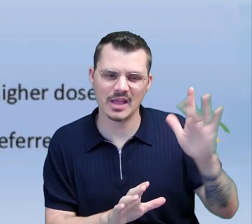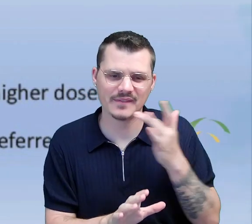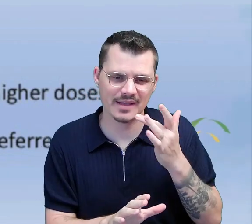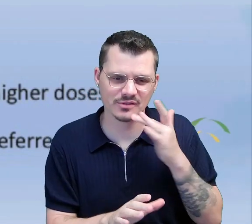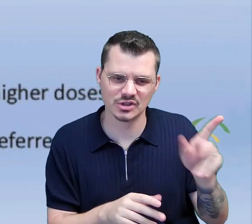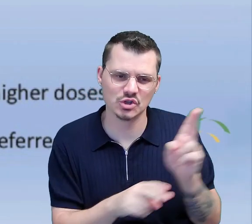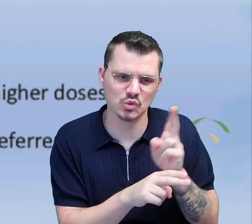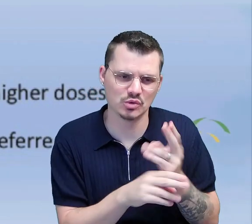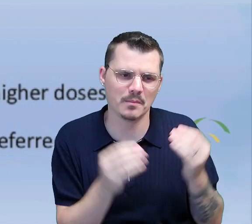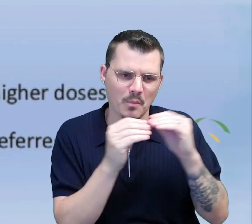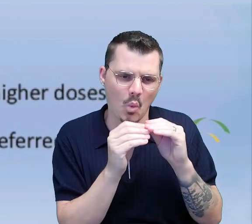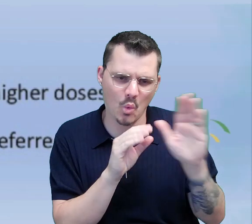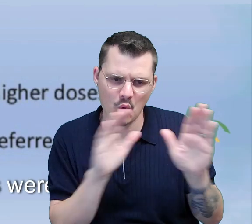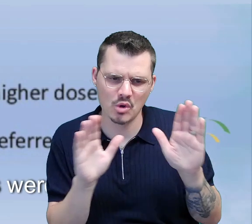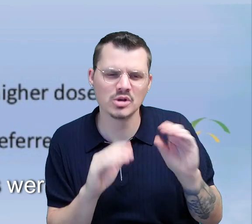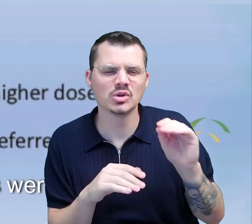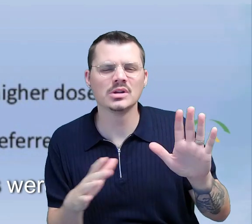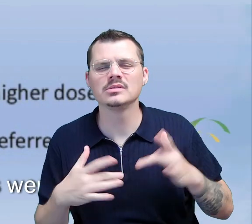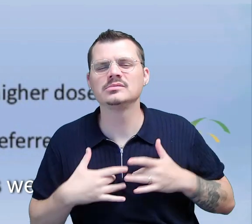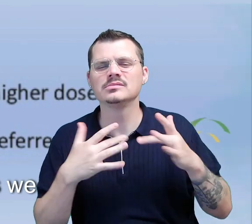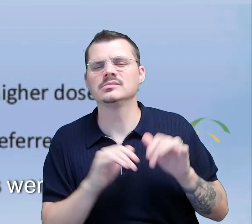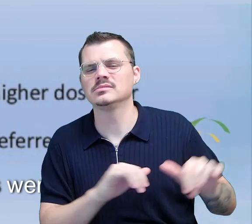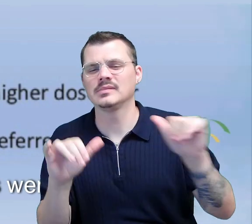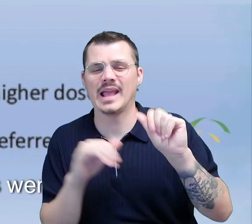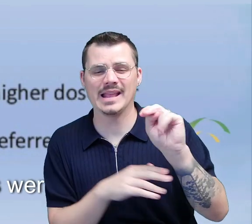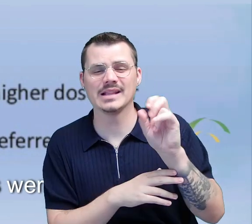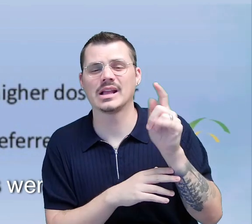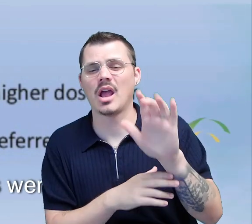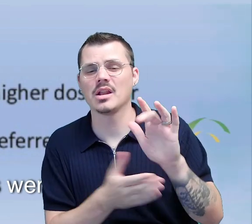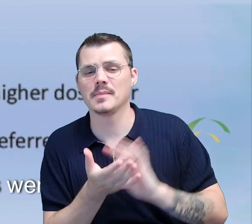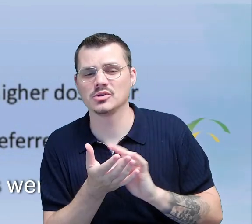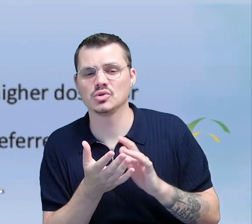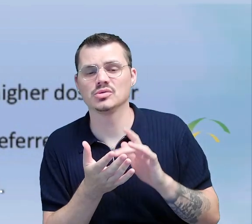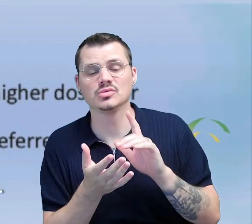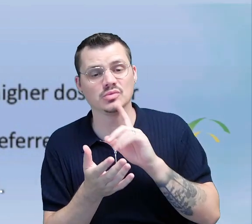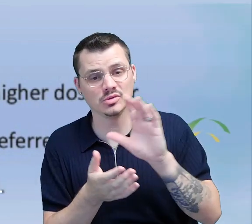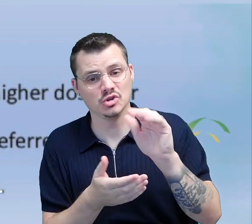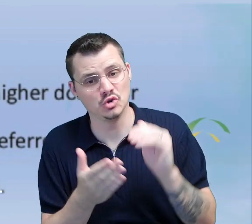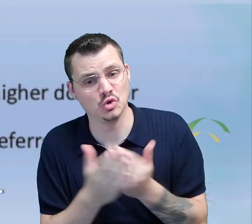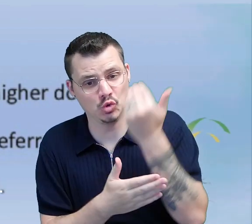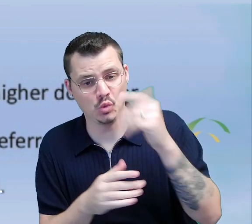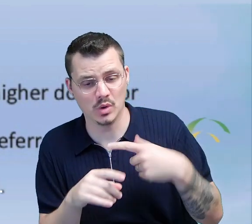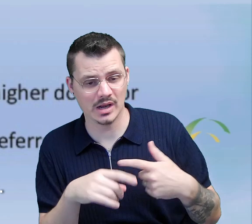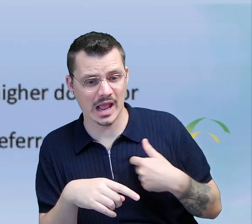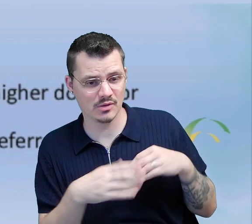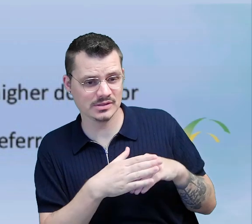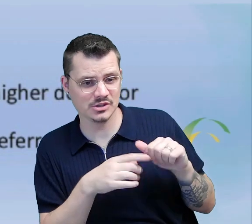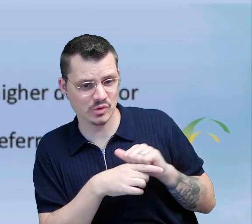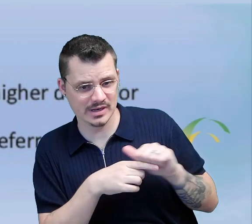they use more than others. The atypical antipsychotic medications were in fact new when I was in